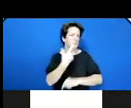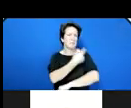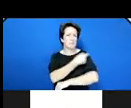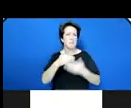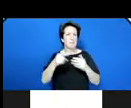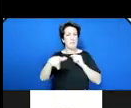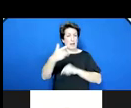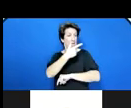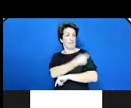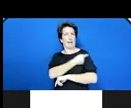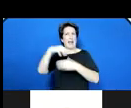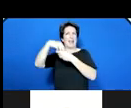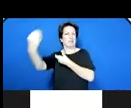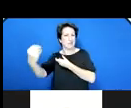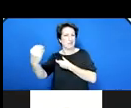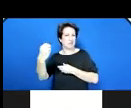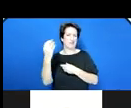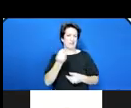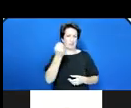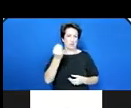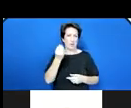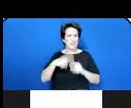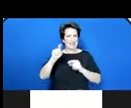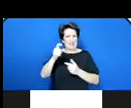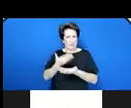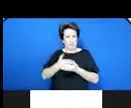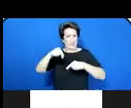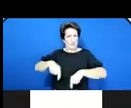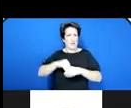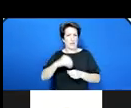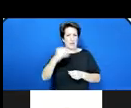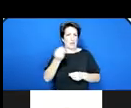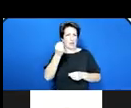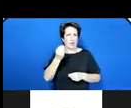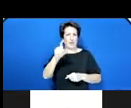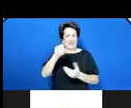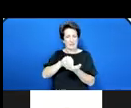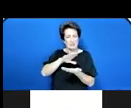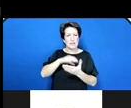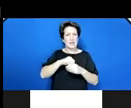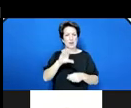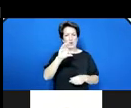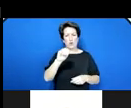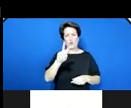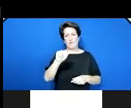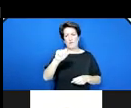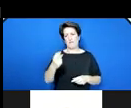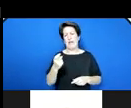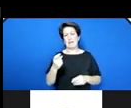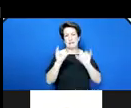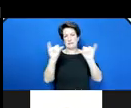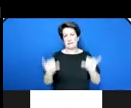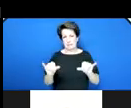have that vaccination recorded in Ontario, in Ontario's COVAX vaccine management system, in order to be recognized as